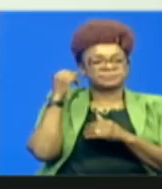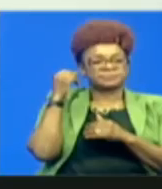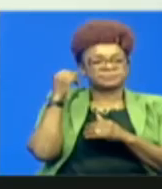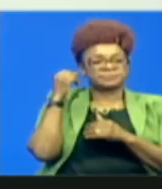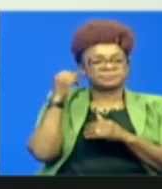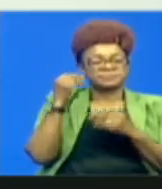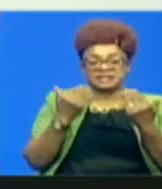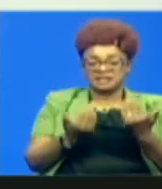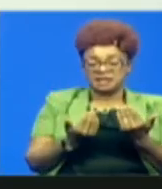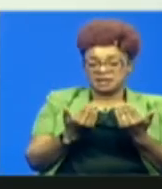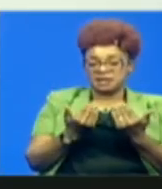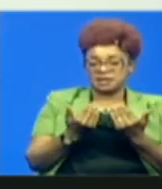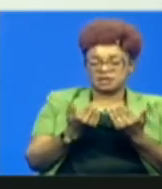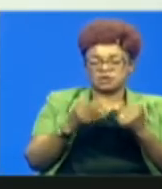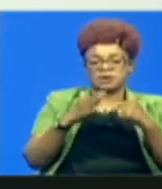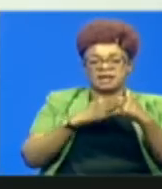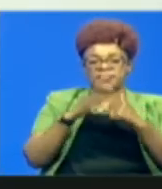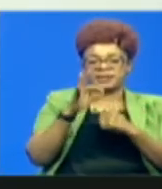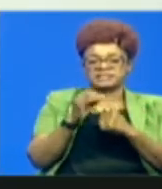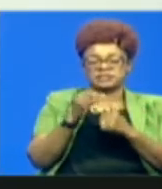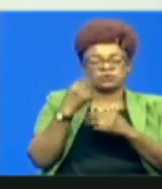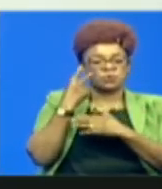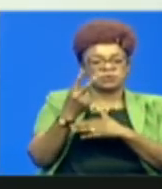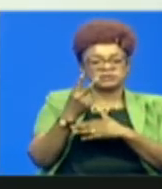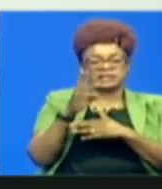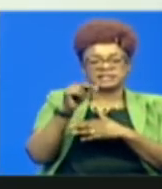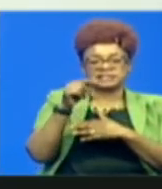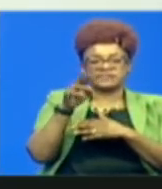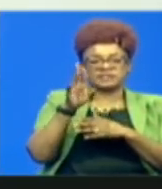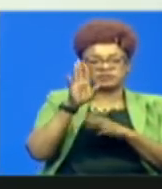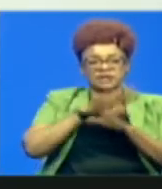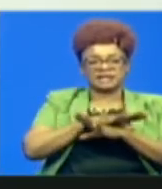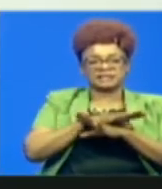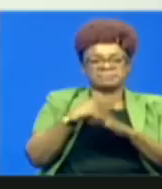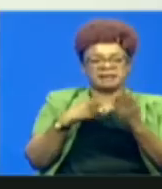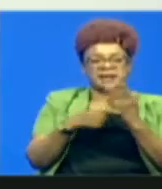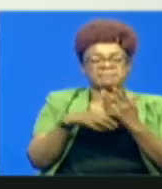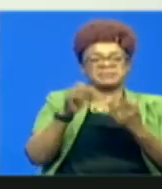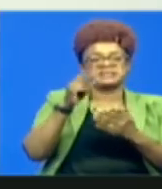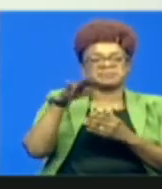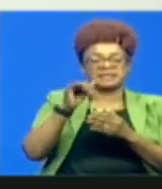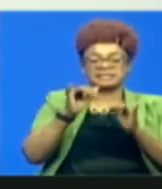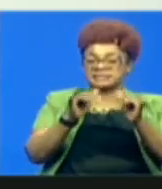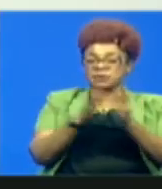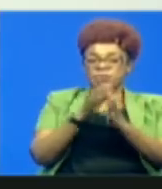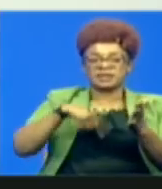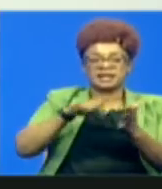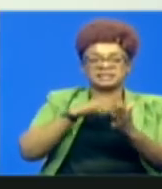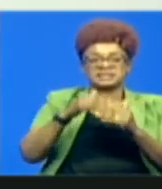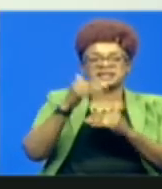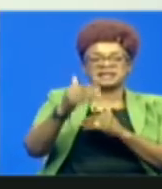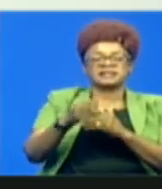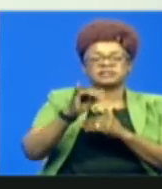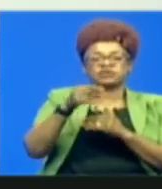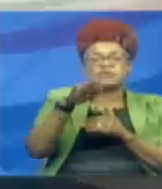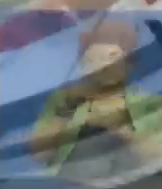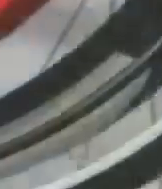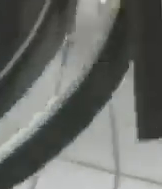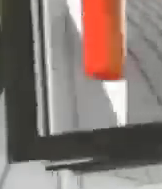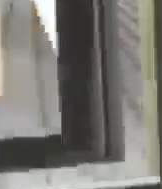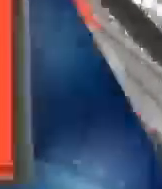It is 9:30. You're watching NTV Tonight with me, Smriti Vidyarthi. Do stay with us. Coming up, it's Julian's with the business news.